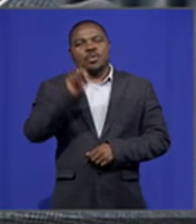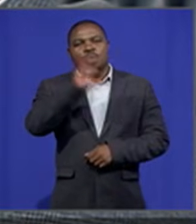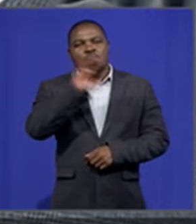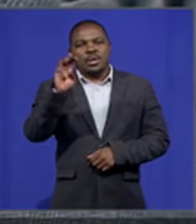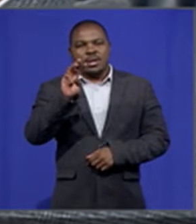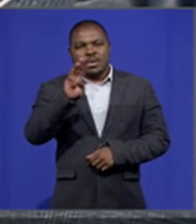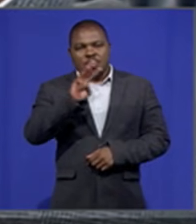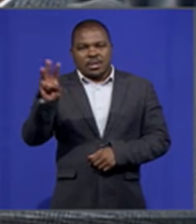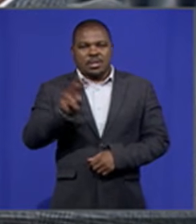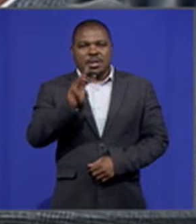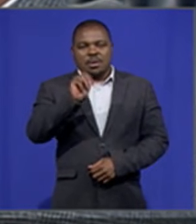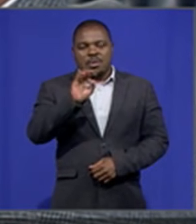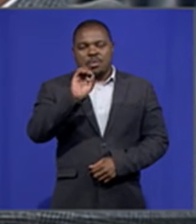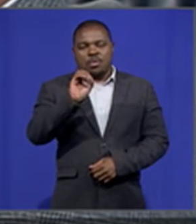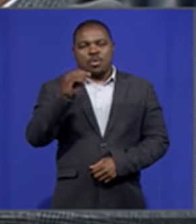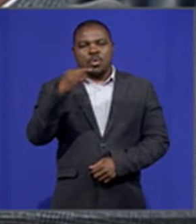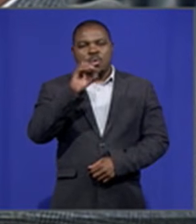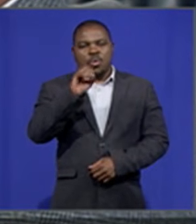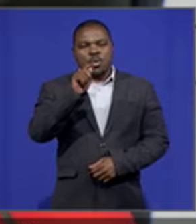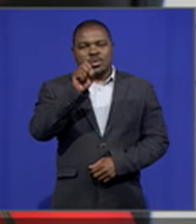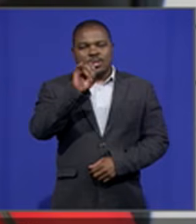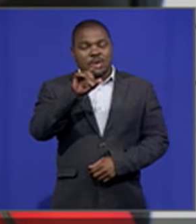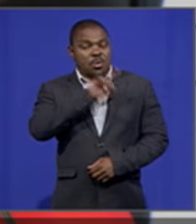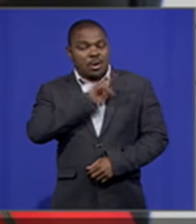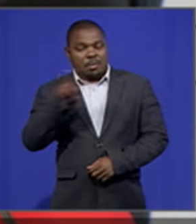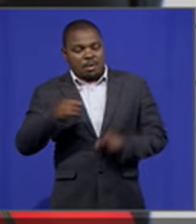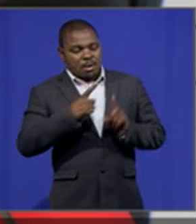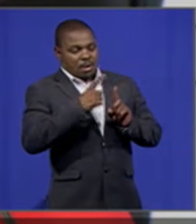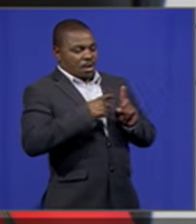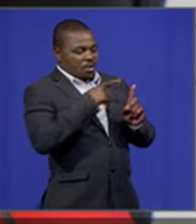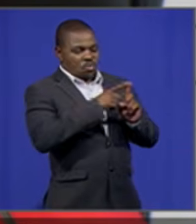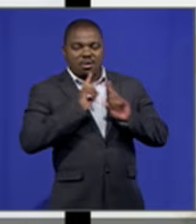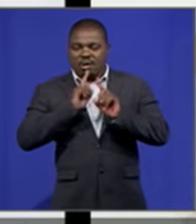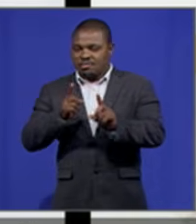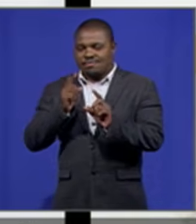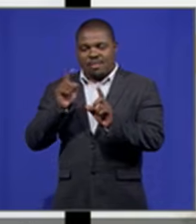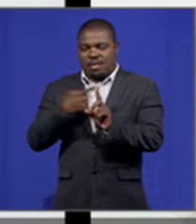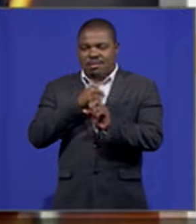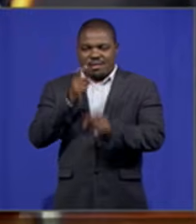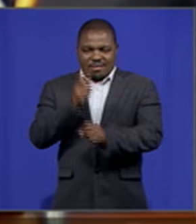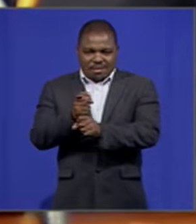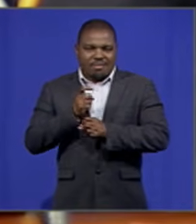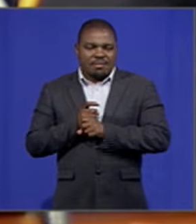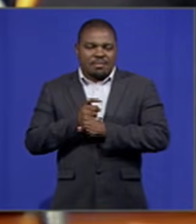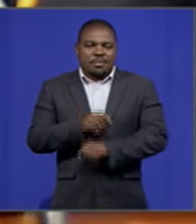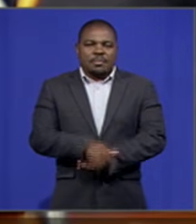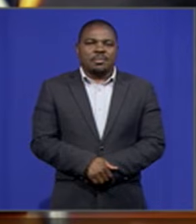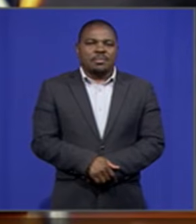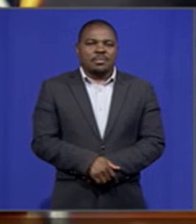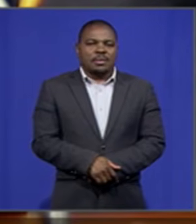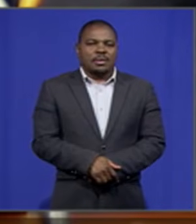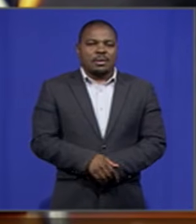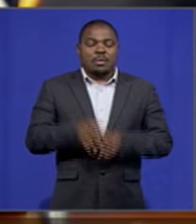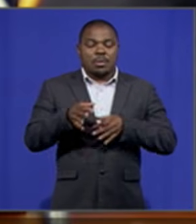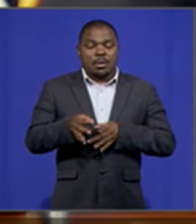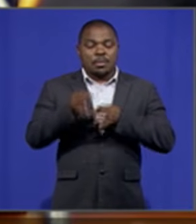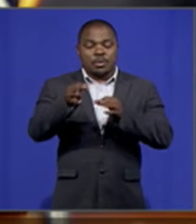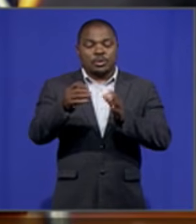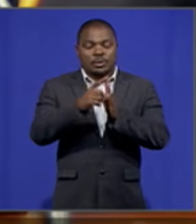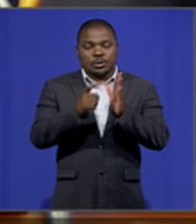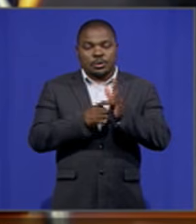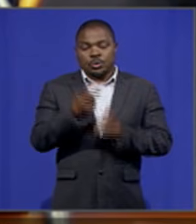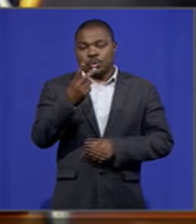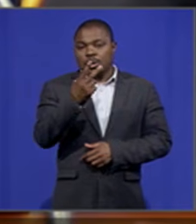ya gagwe ya go gana go fetola tše dingwe tša dipotšiši kwa Khomišeneng ya Matlanga. I was postponed to the 28th day of